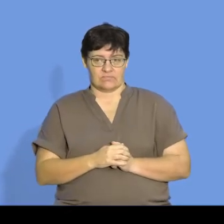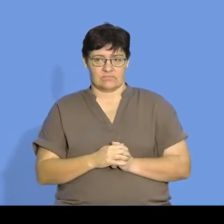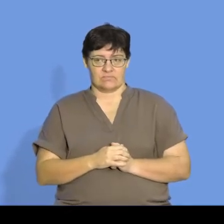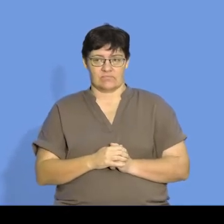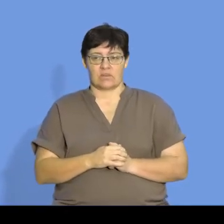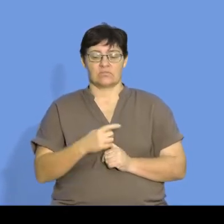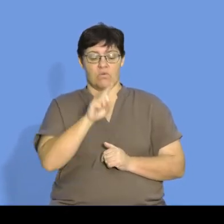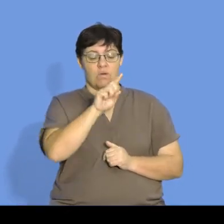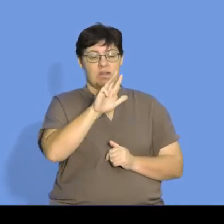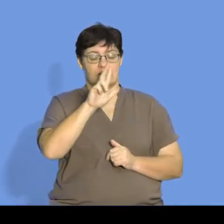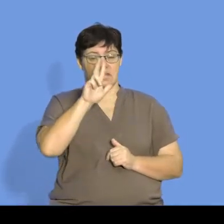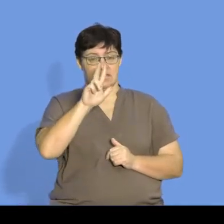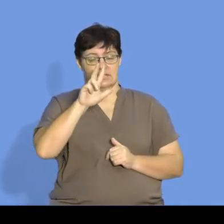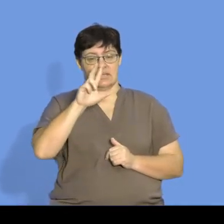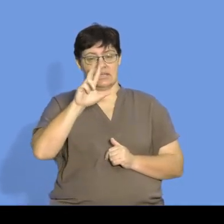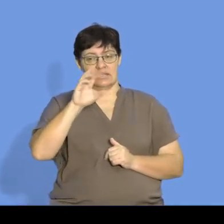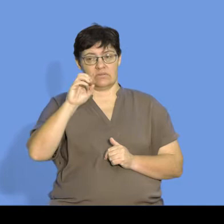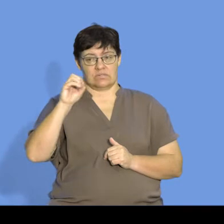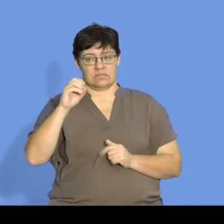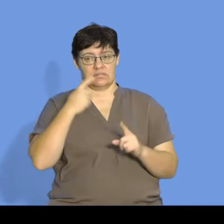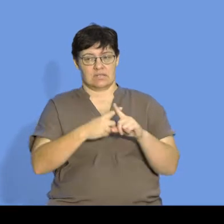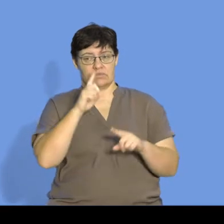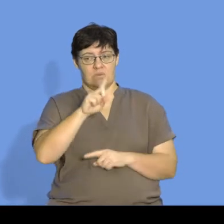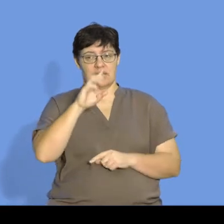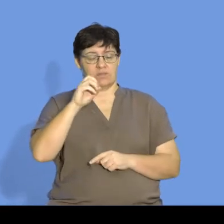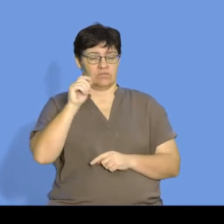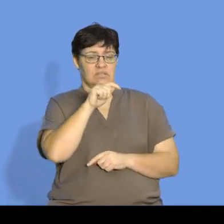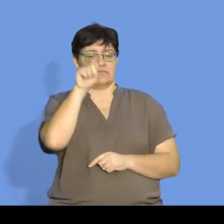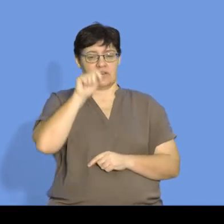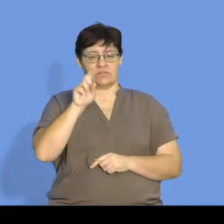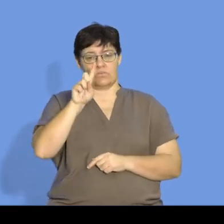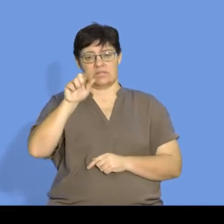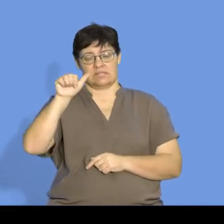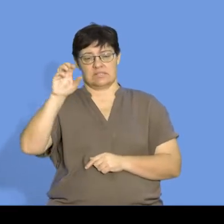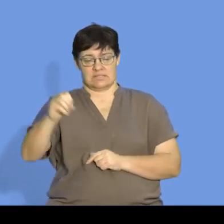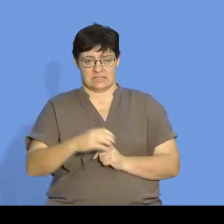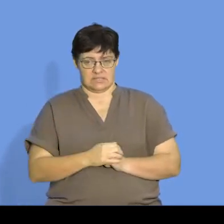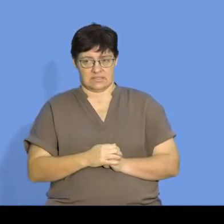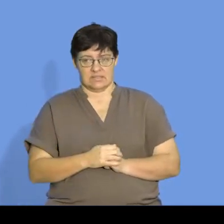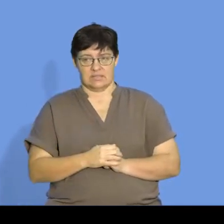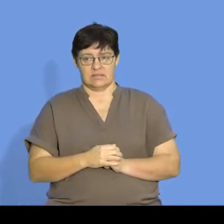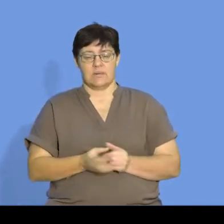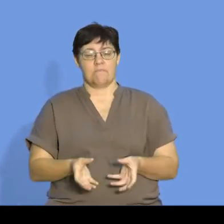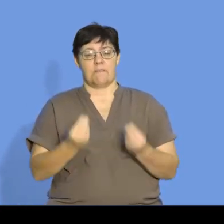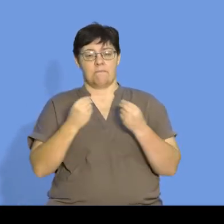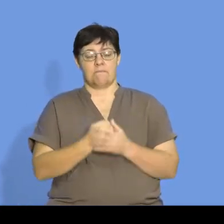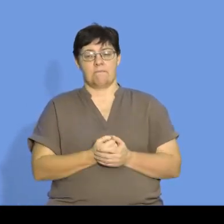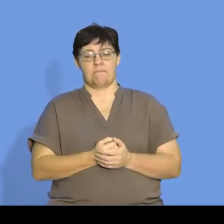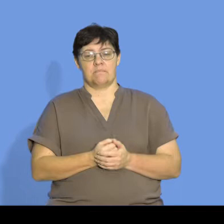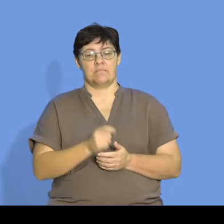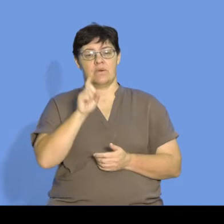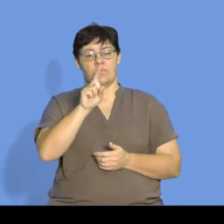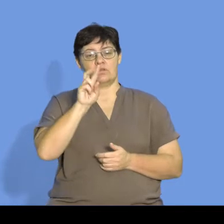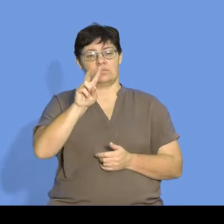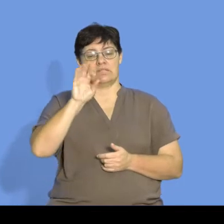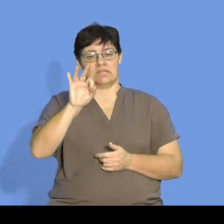So therefore, it's 198,000, which is my selling price, times 100 divided by 160 will give